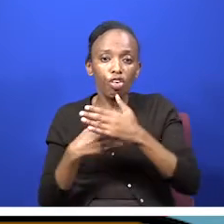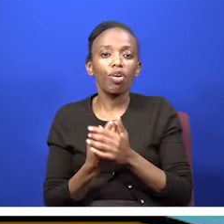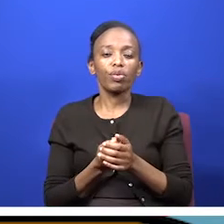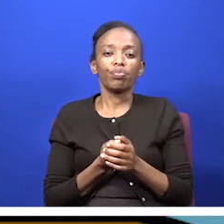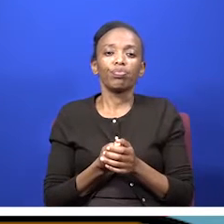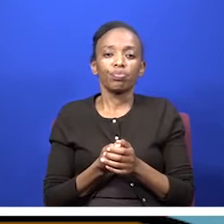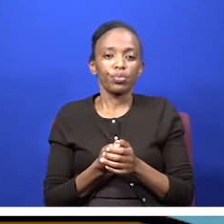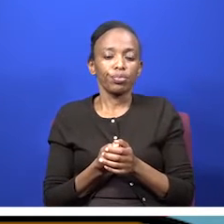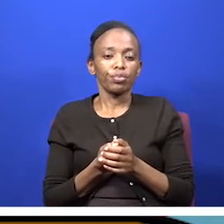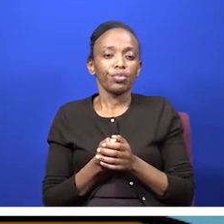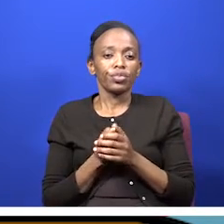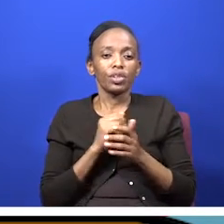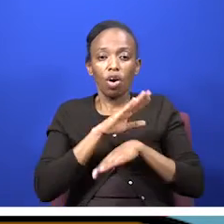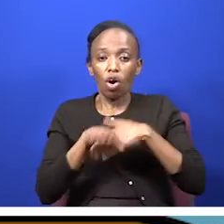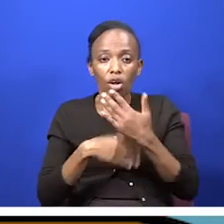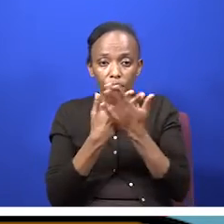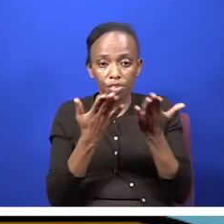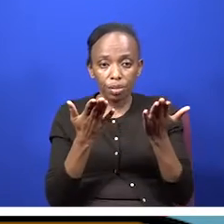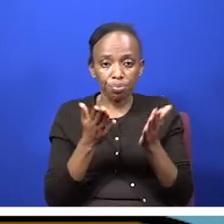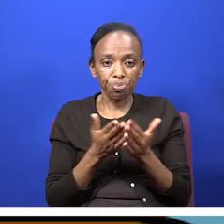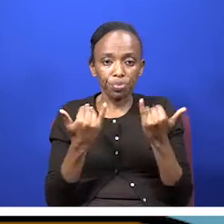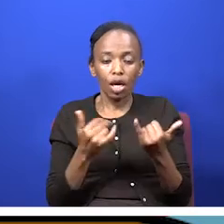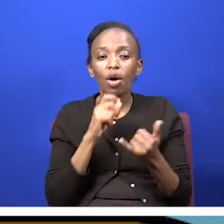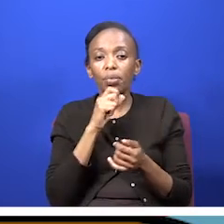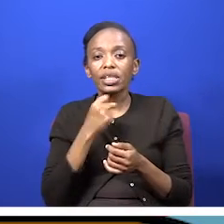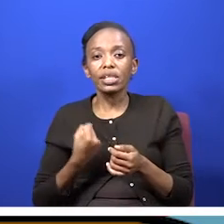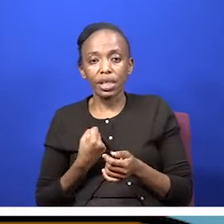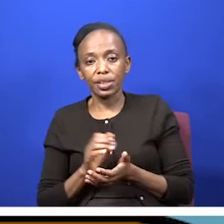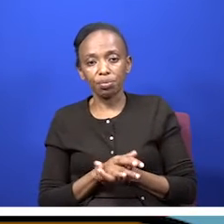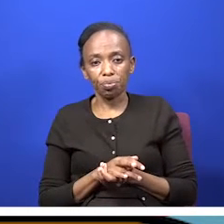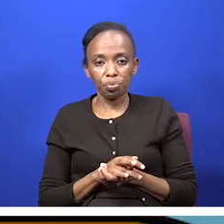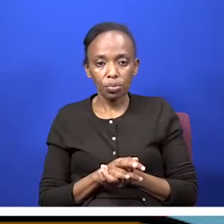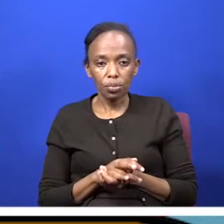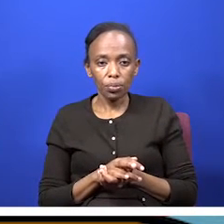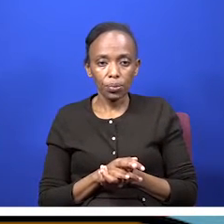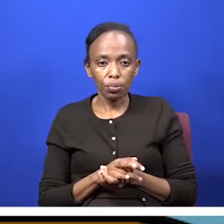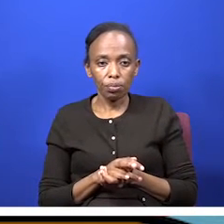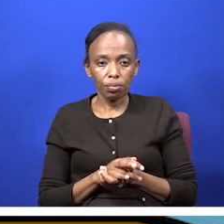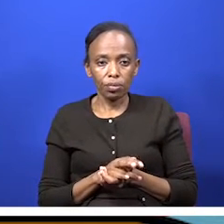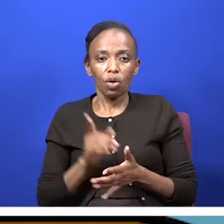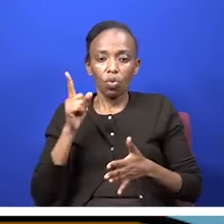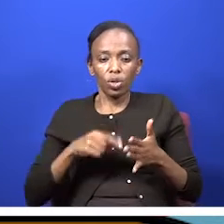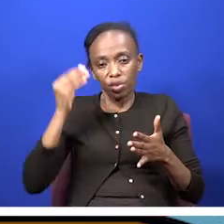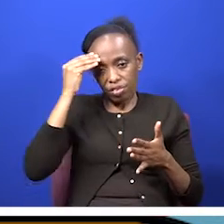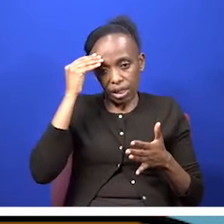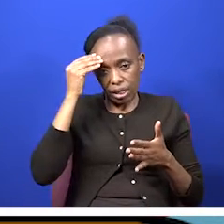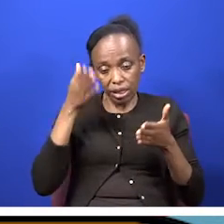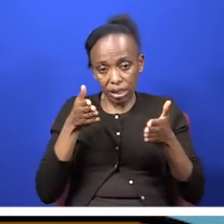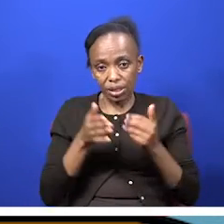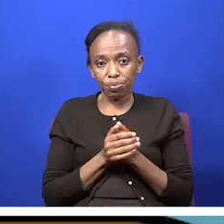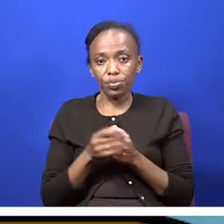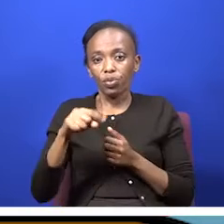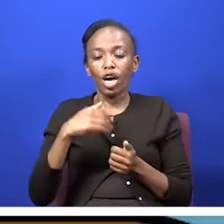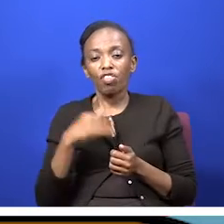them all. All of them. Now, boys and girls, what is it that we have learned from